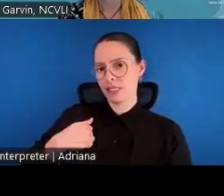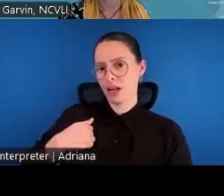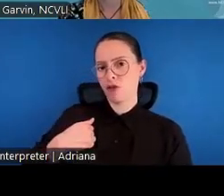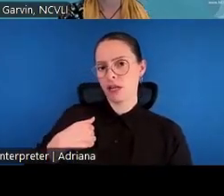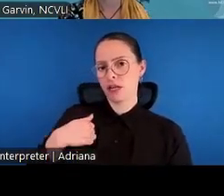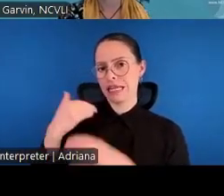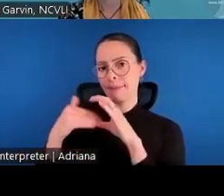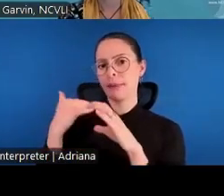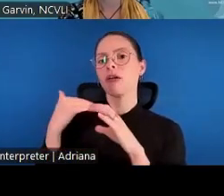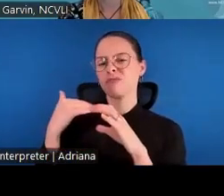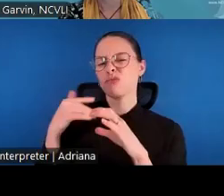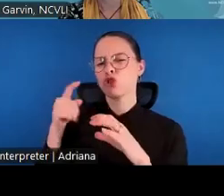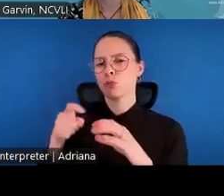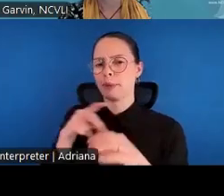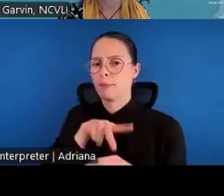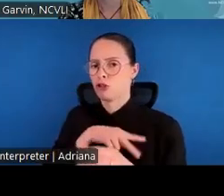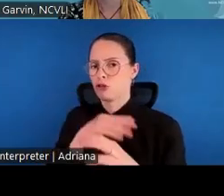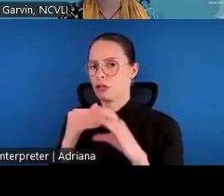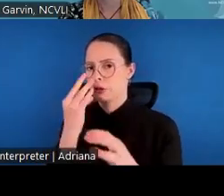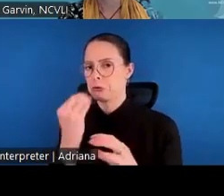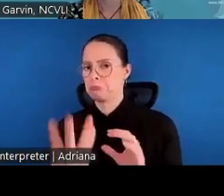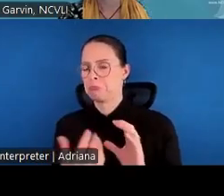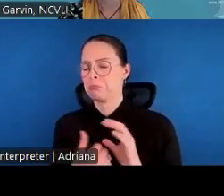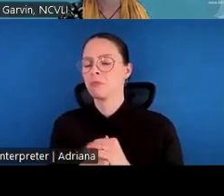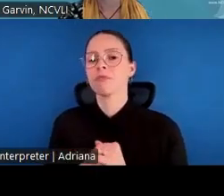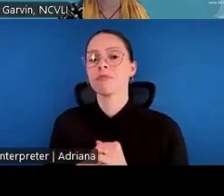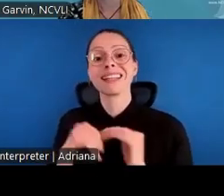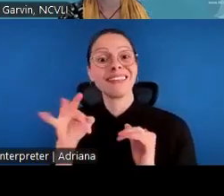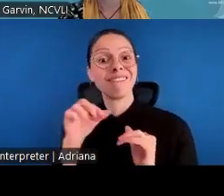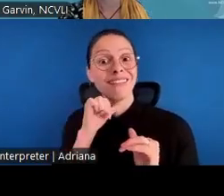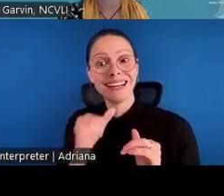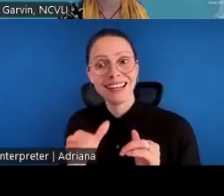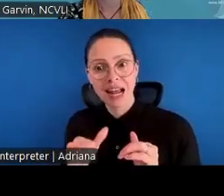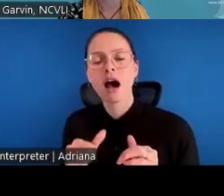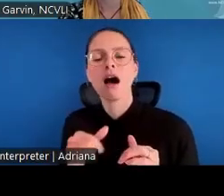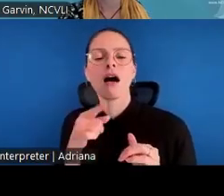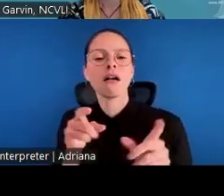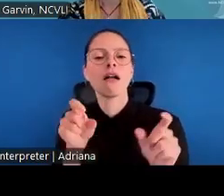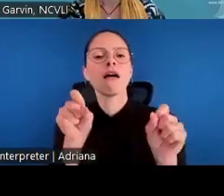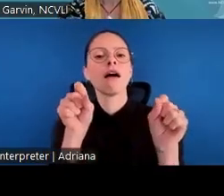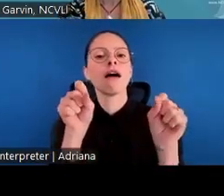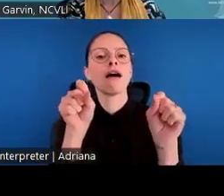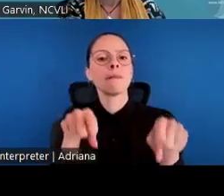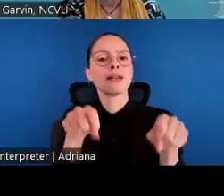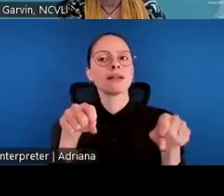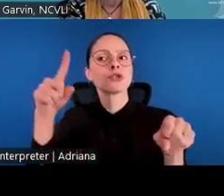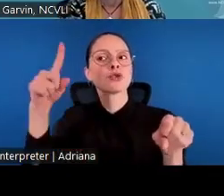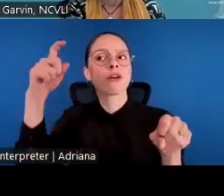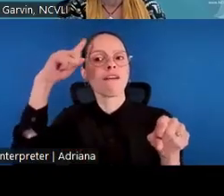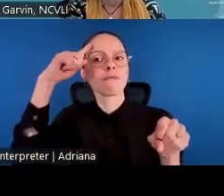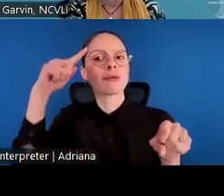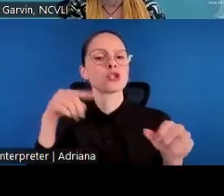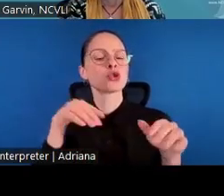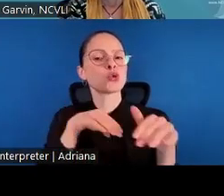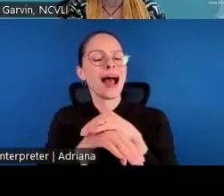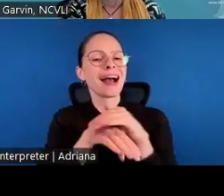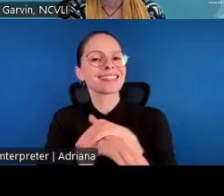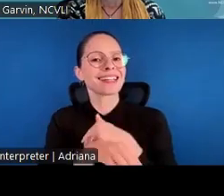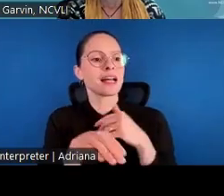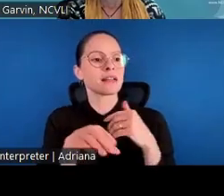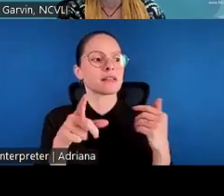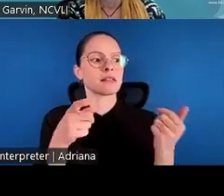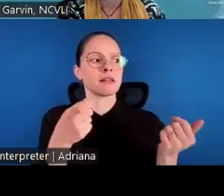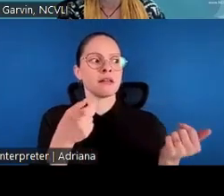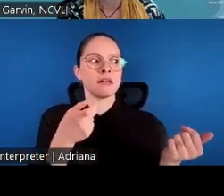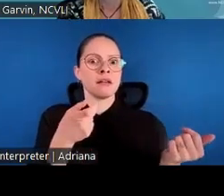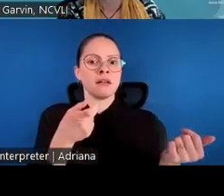their personal email. When it isn't, what you wind up with is the ability of the government to access that information without a subpoena, and they can seek